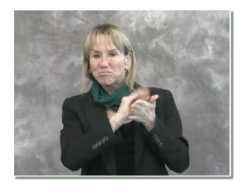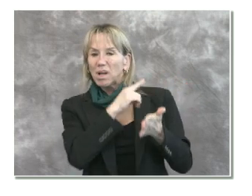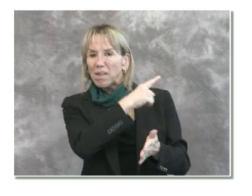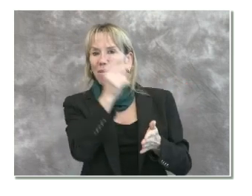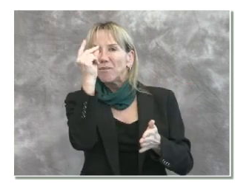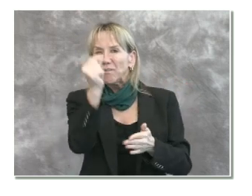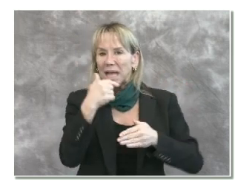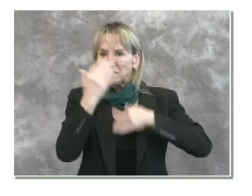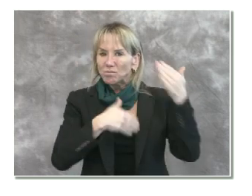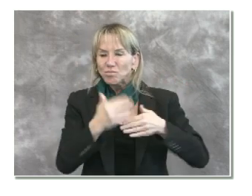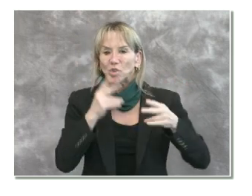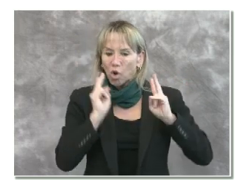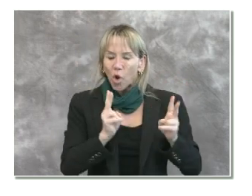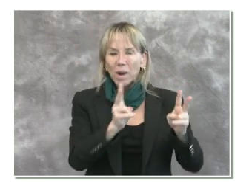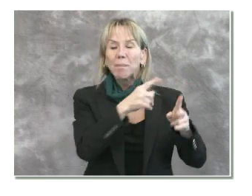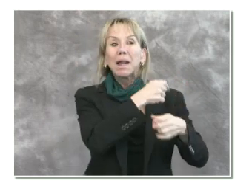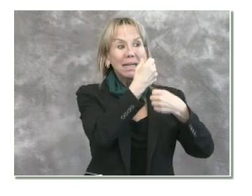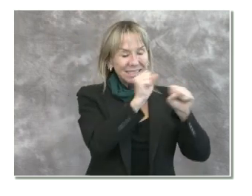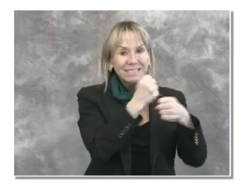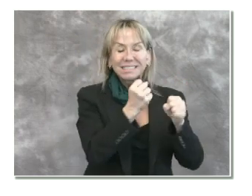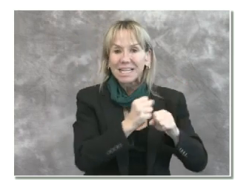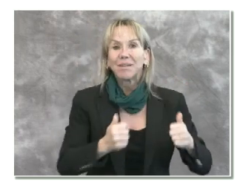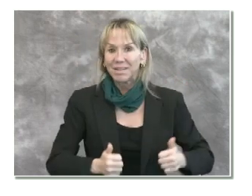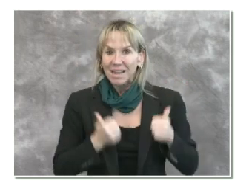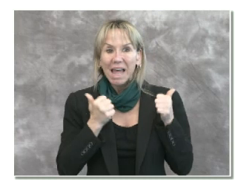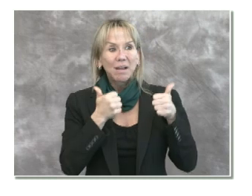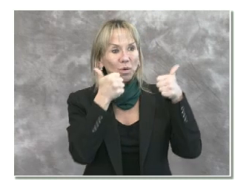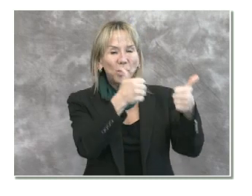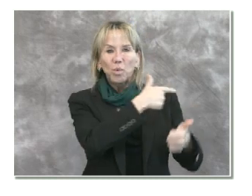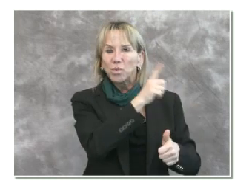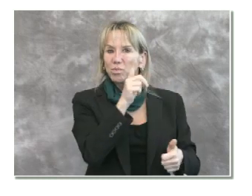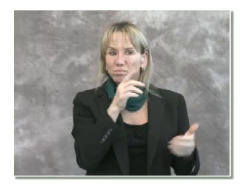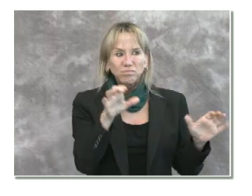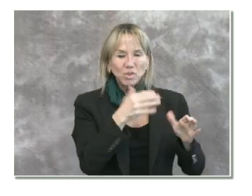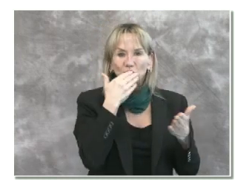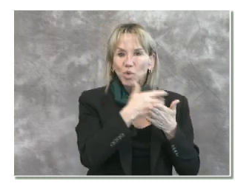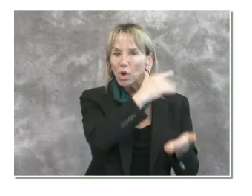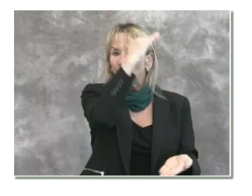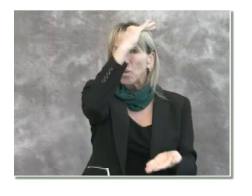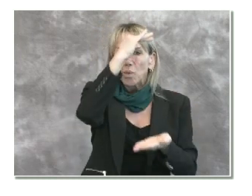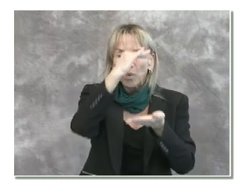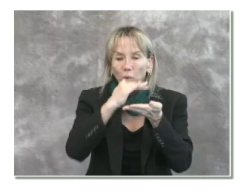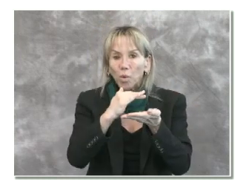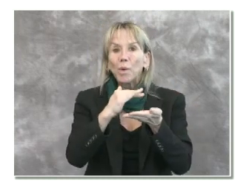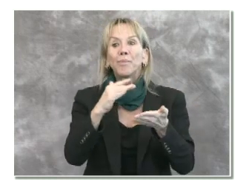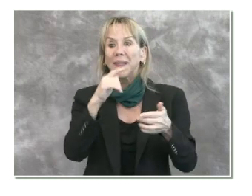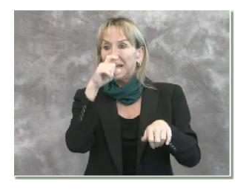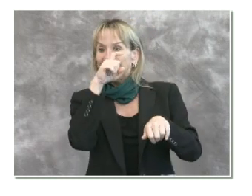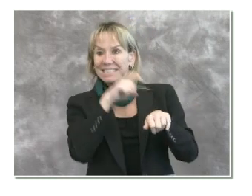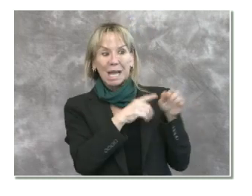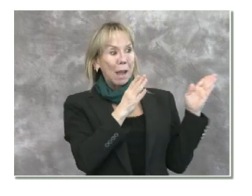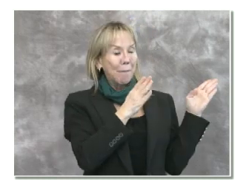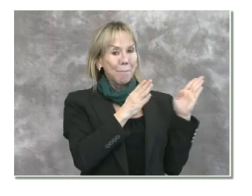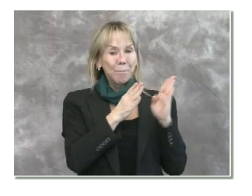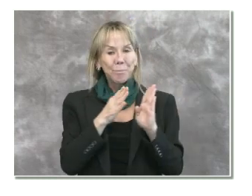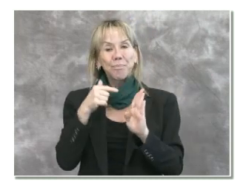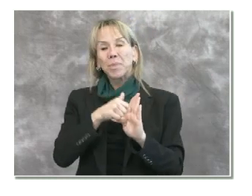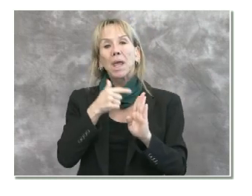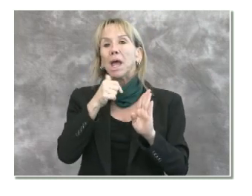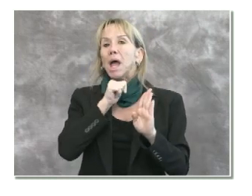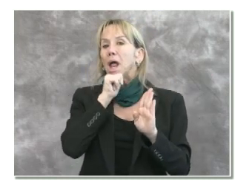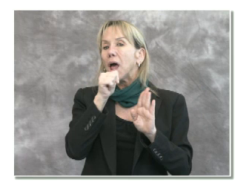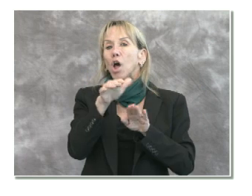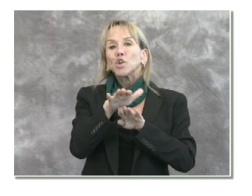lives. But then Singapore lost their focus. They did not do a series of steps specifically to ease or to